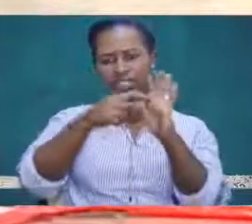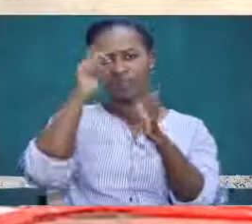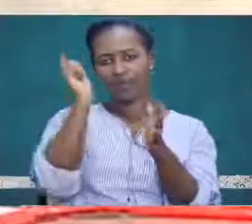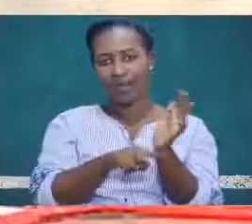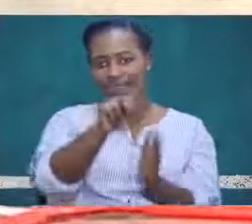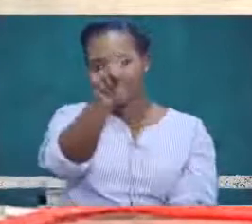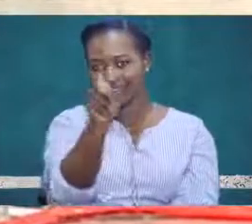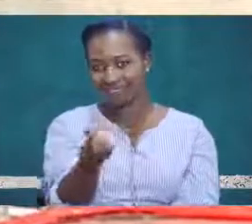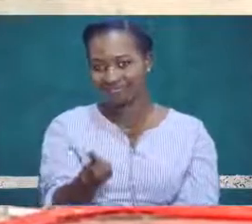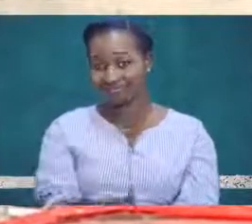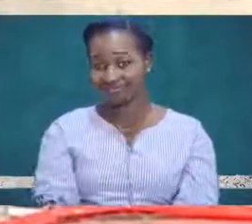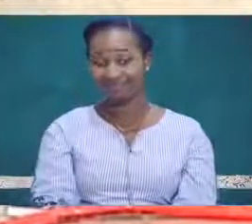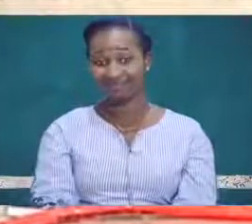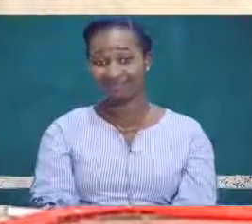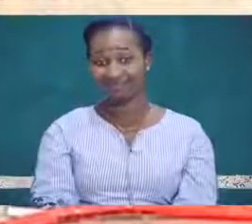Think about it.